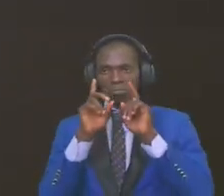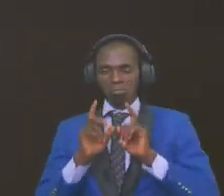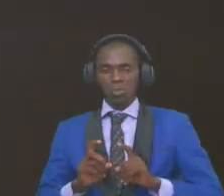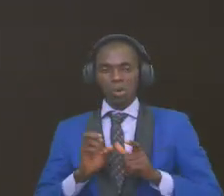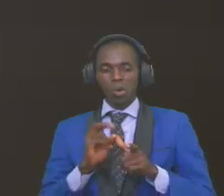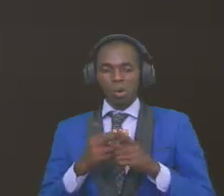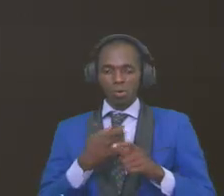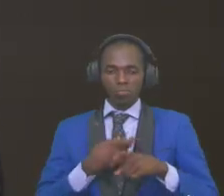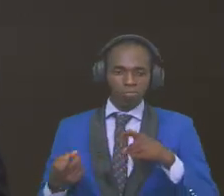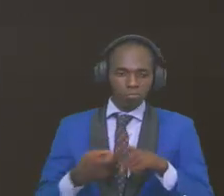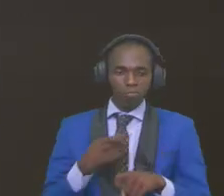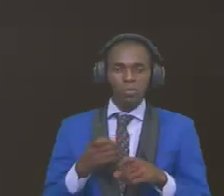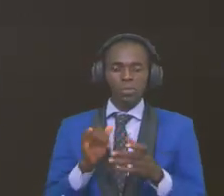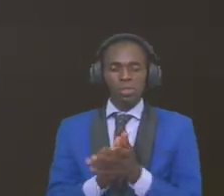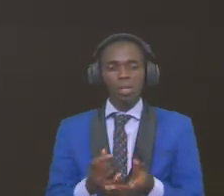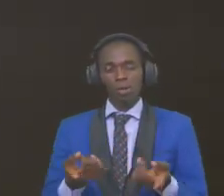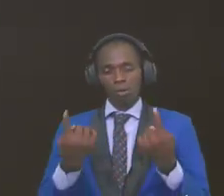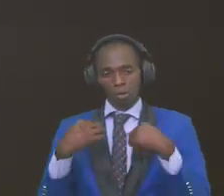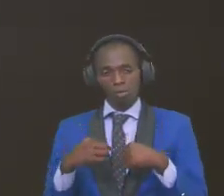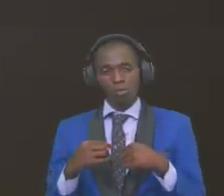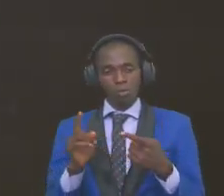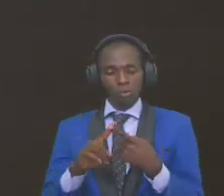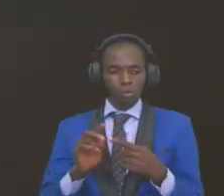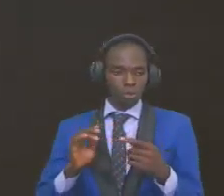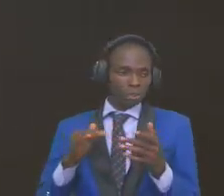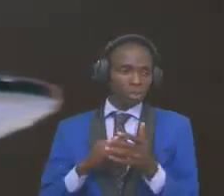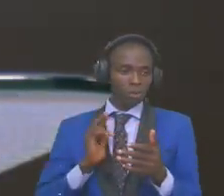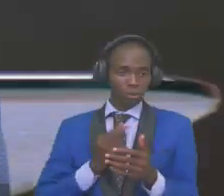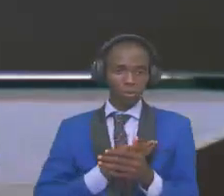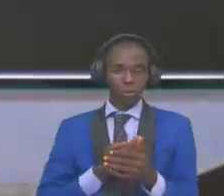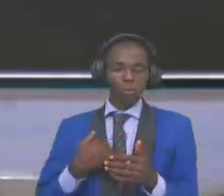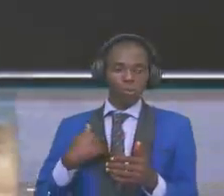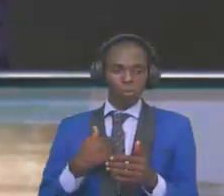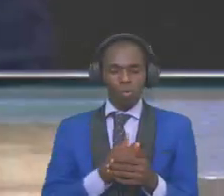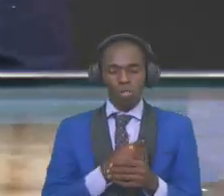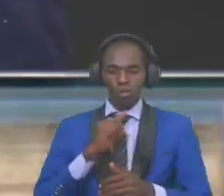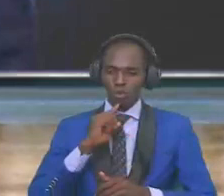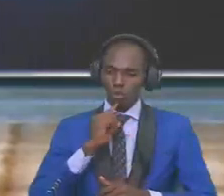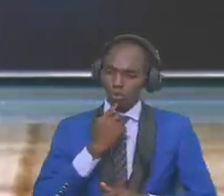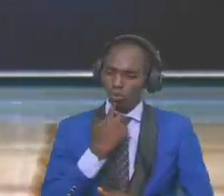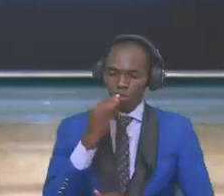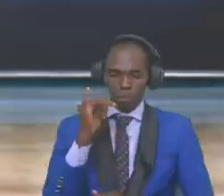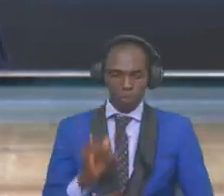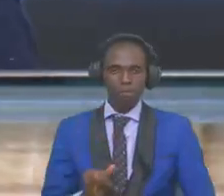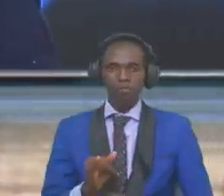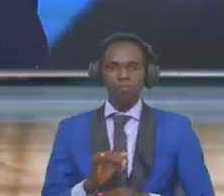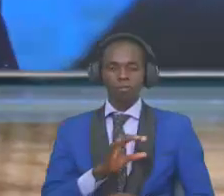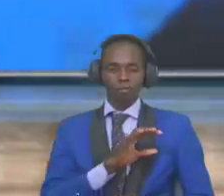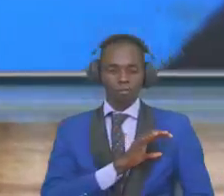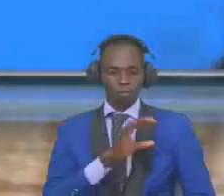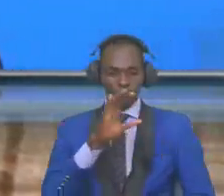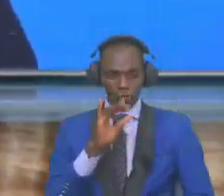or challenge may face us, we earnestly, faithfully,